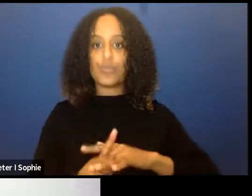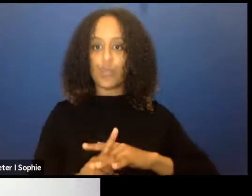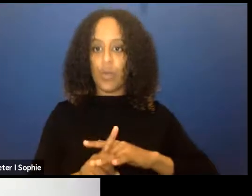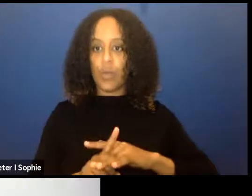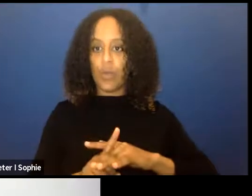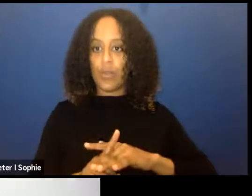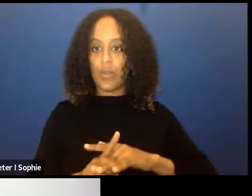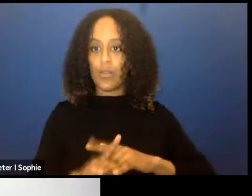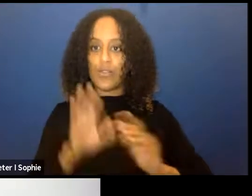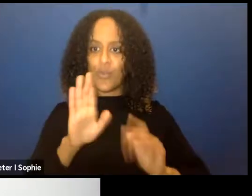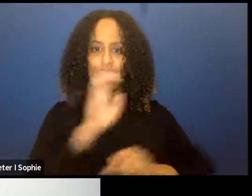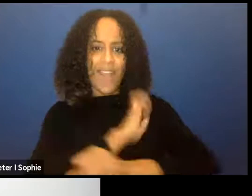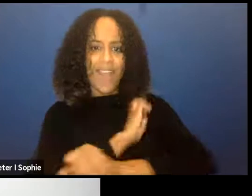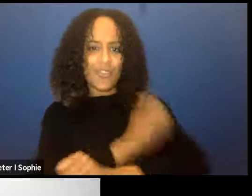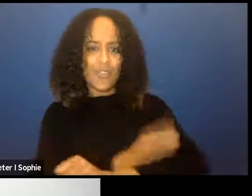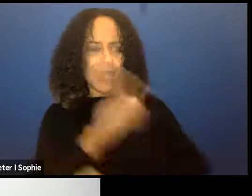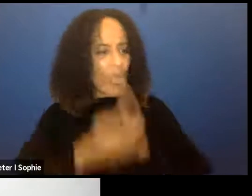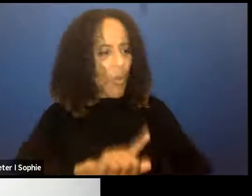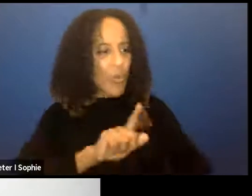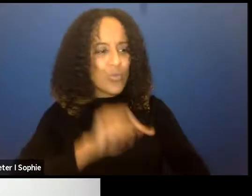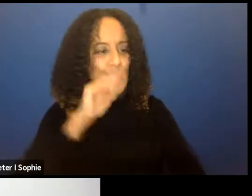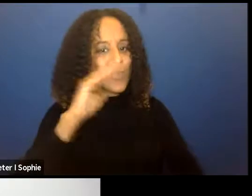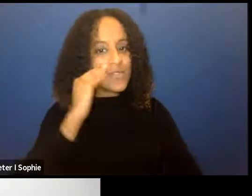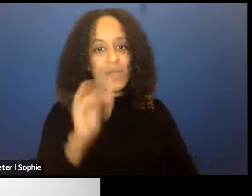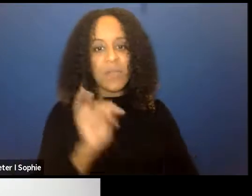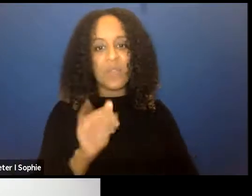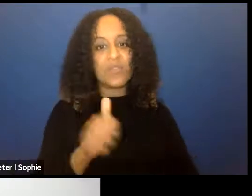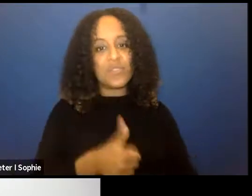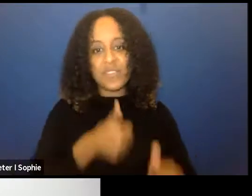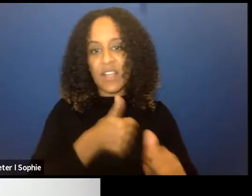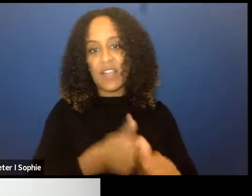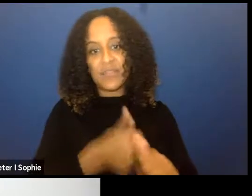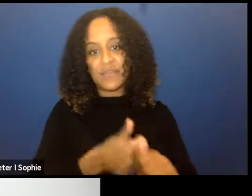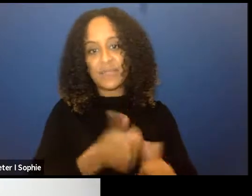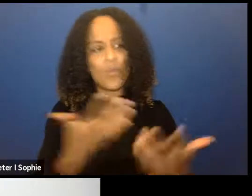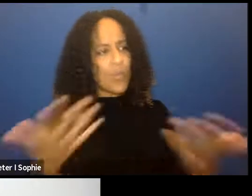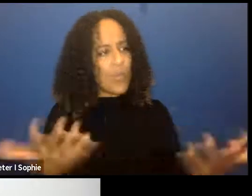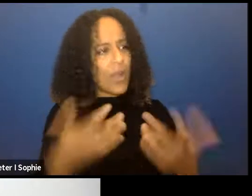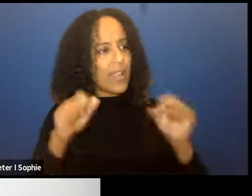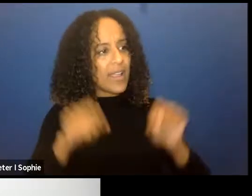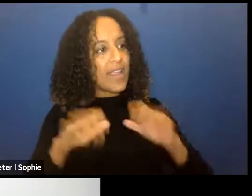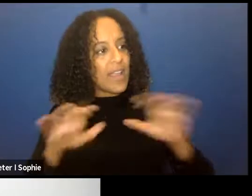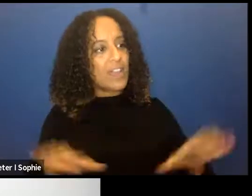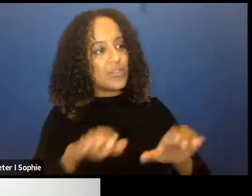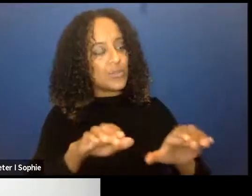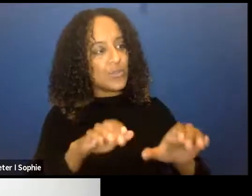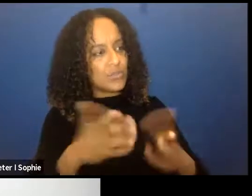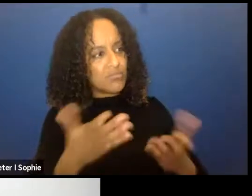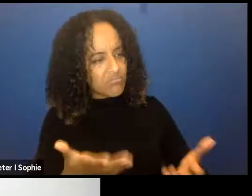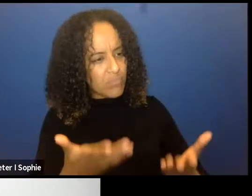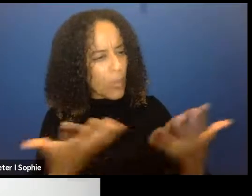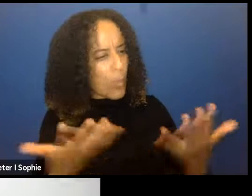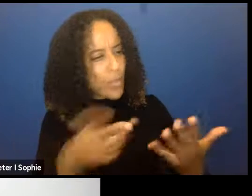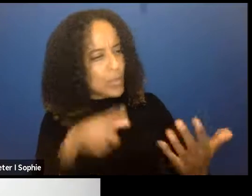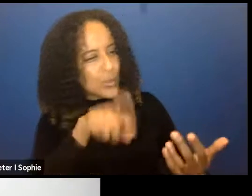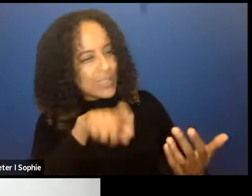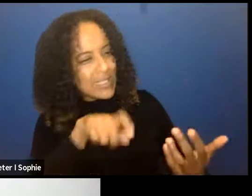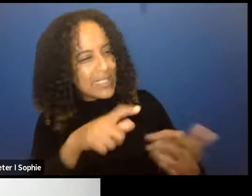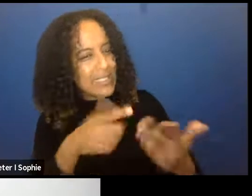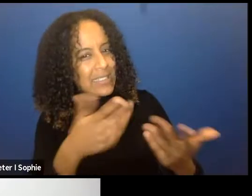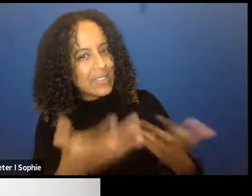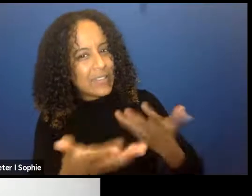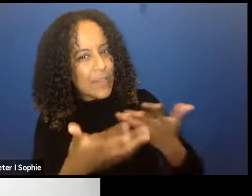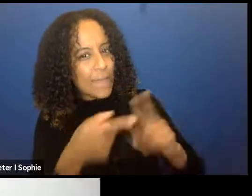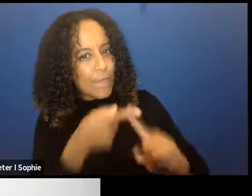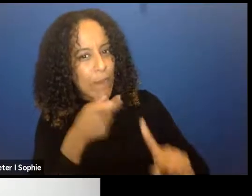they said, your energy is low. You don't seem like yourself. What can I do? What do you need, you know,